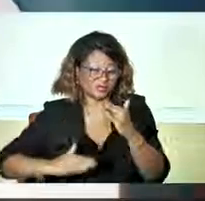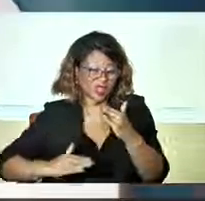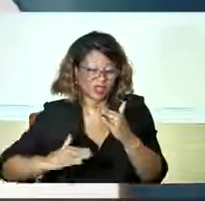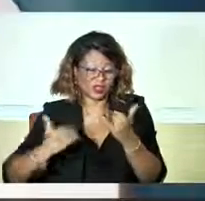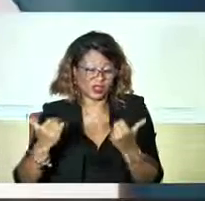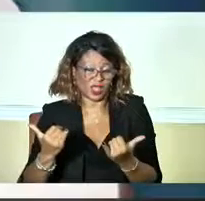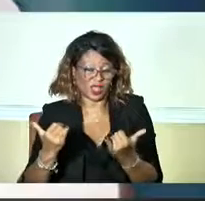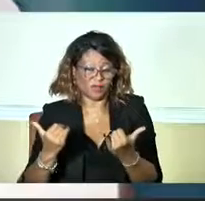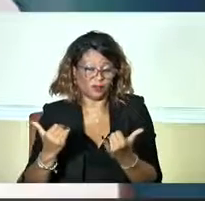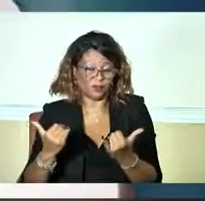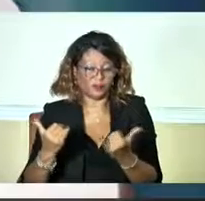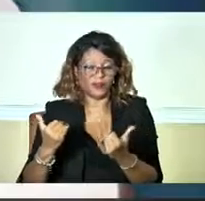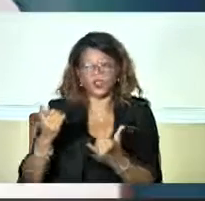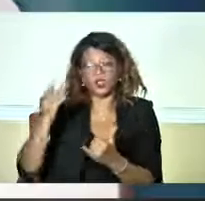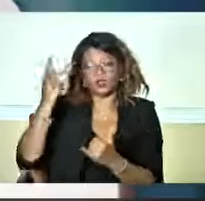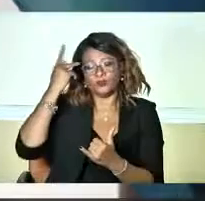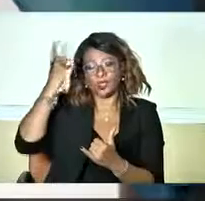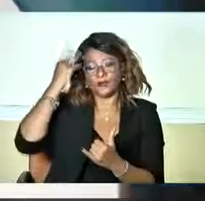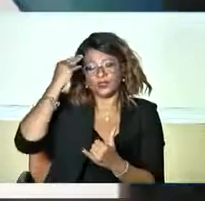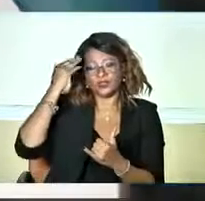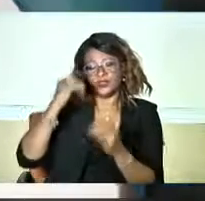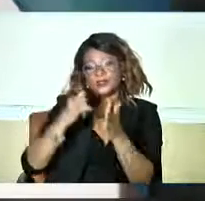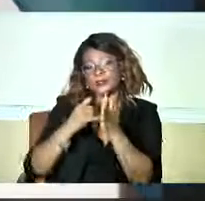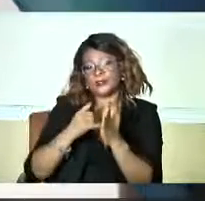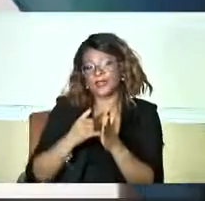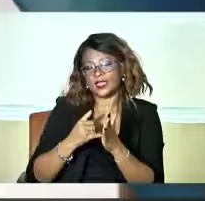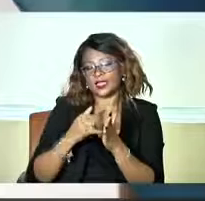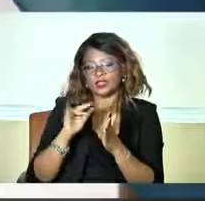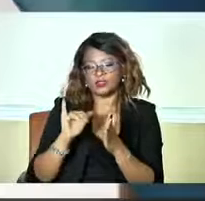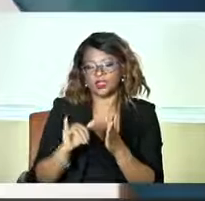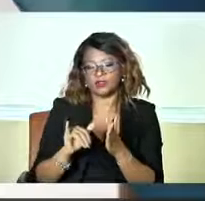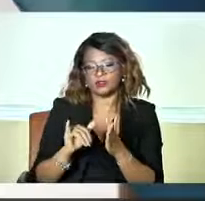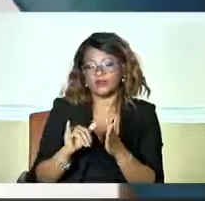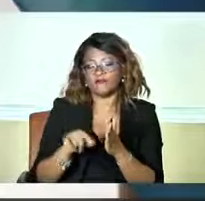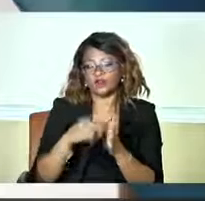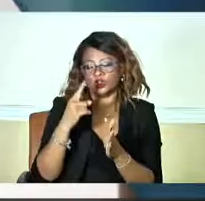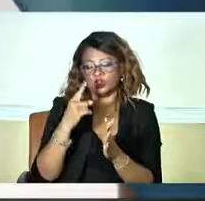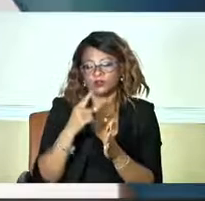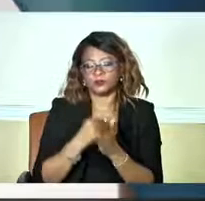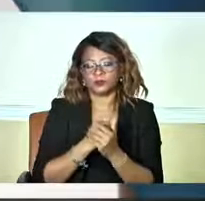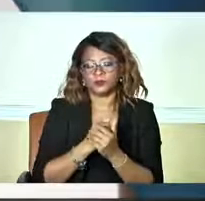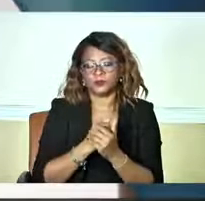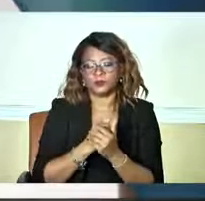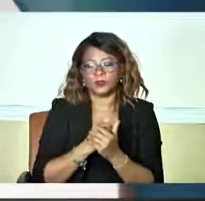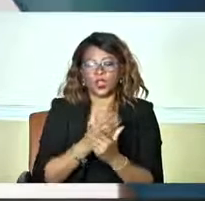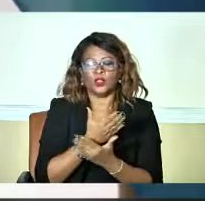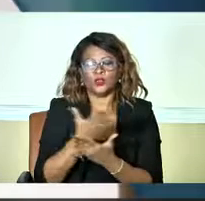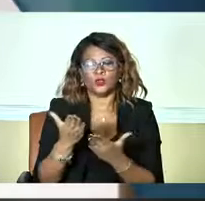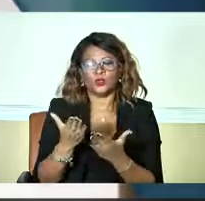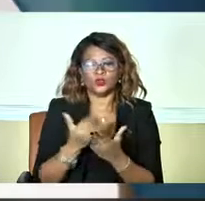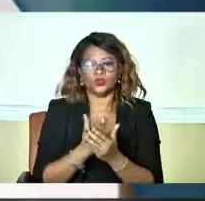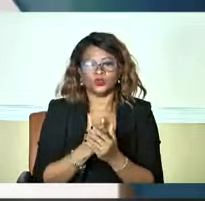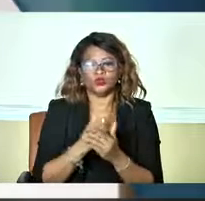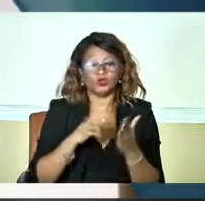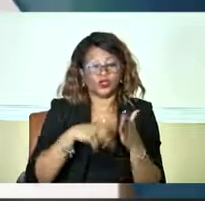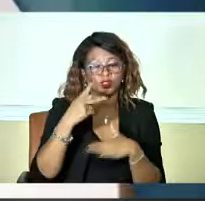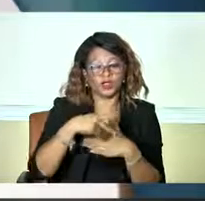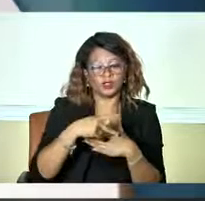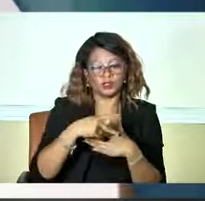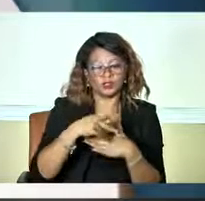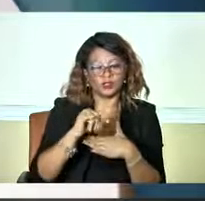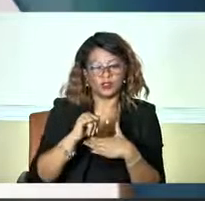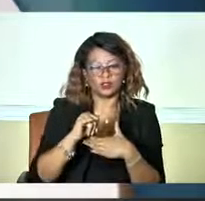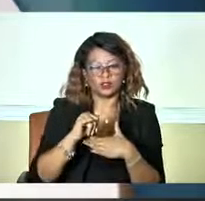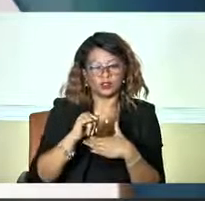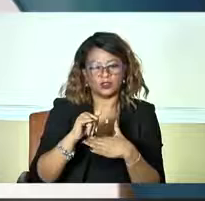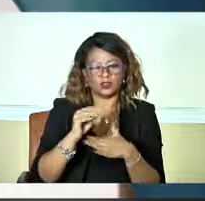So the Prime Minister has indicated that, first of all, those projects that are